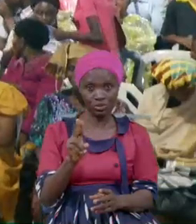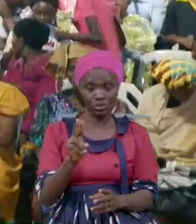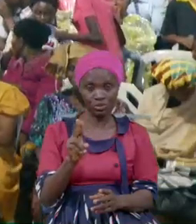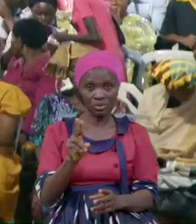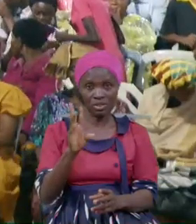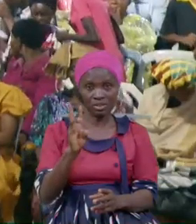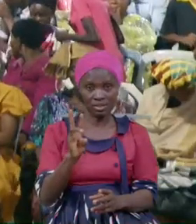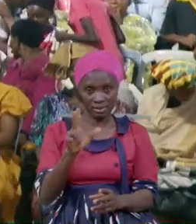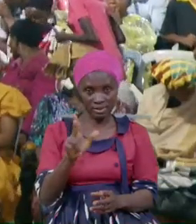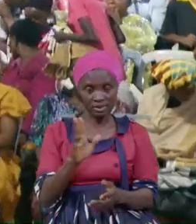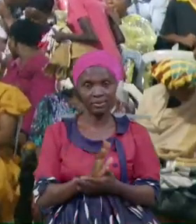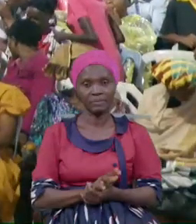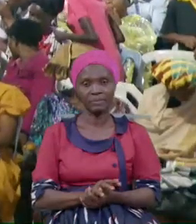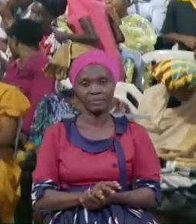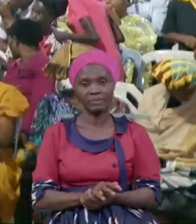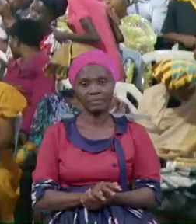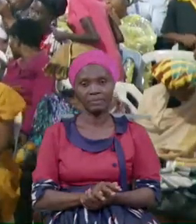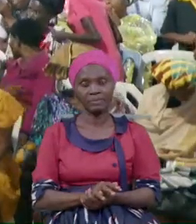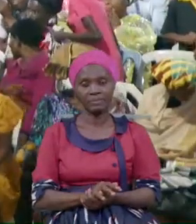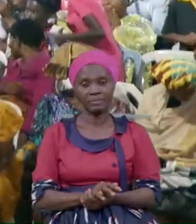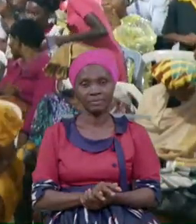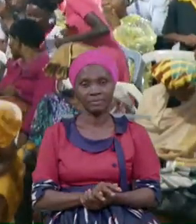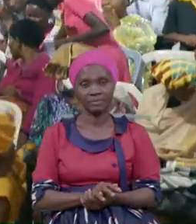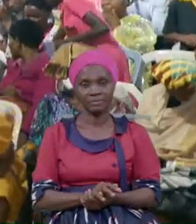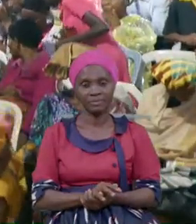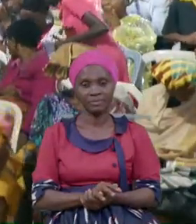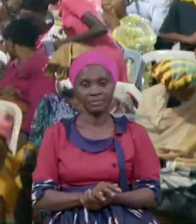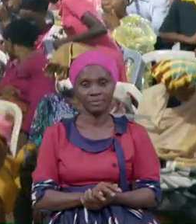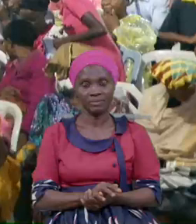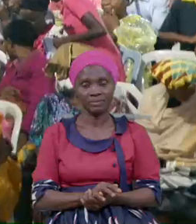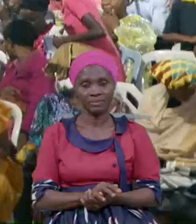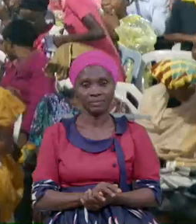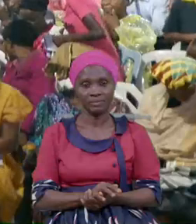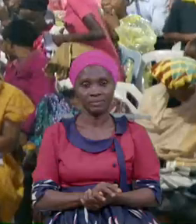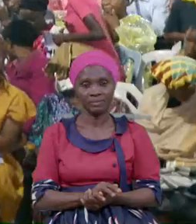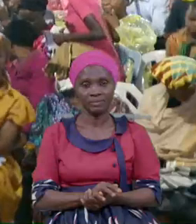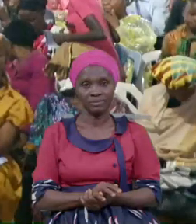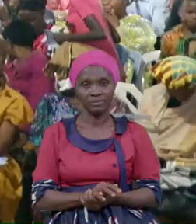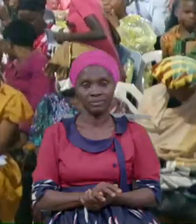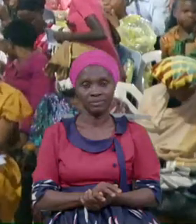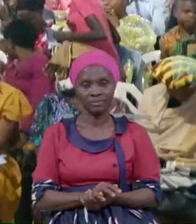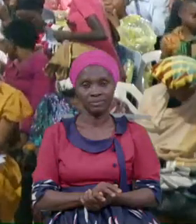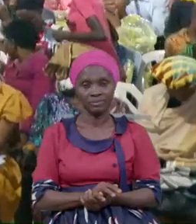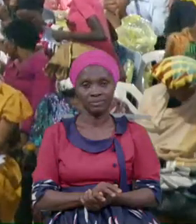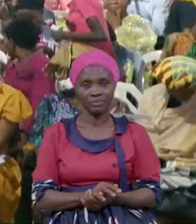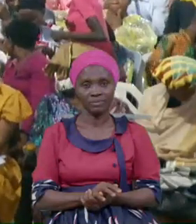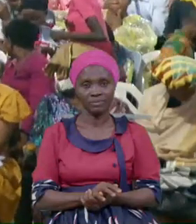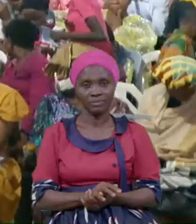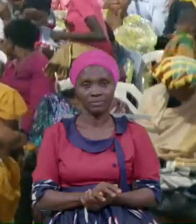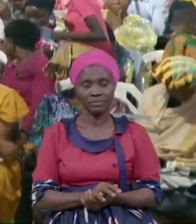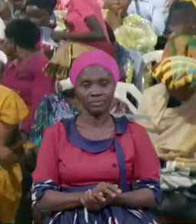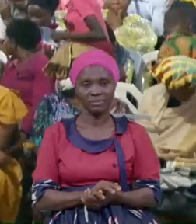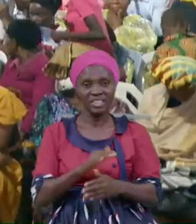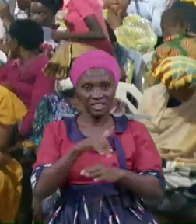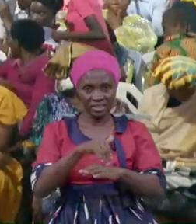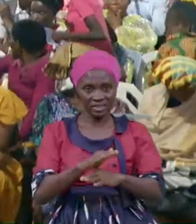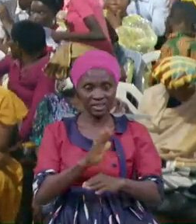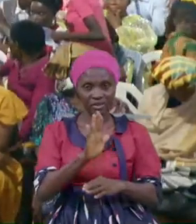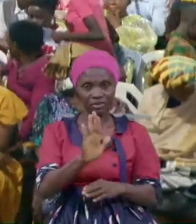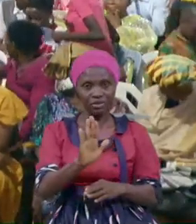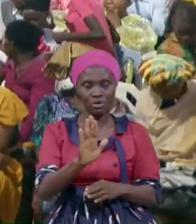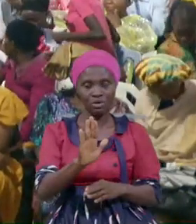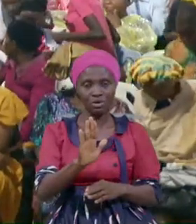+234 915 444 9263. Send your